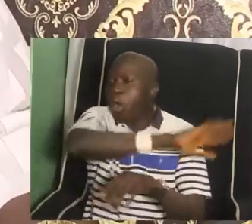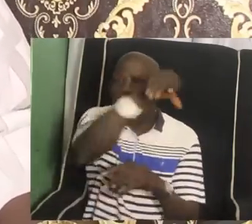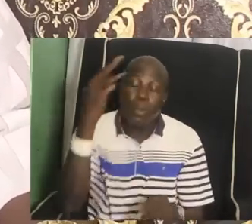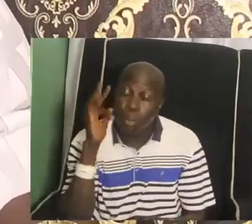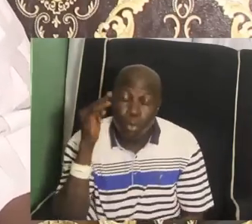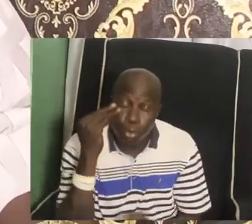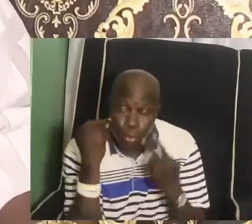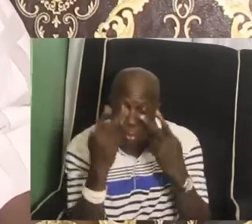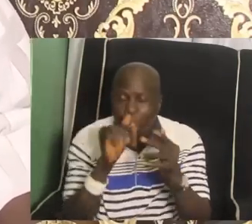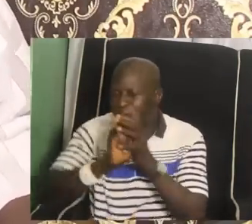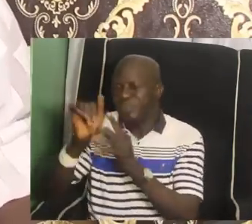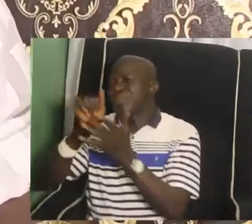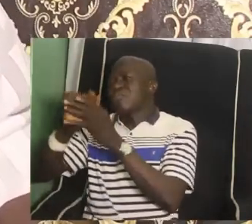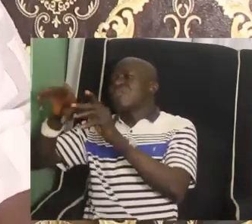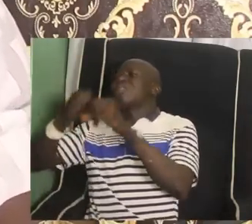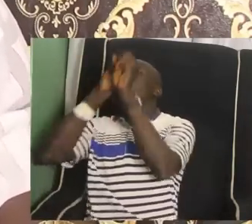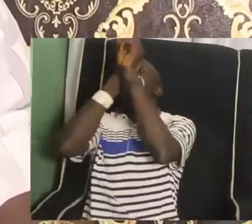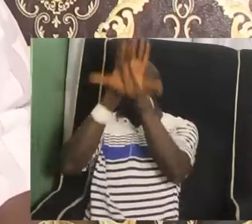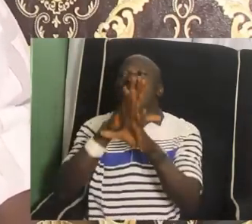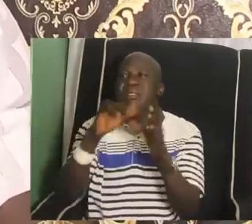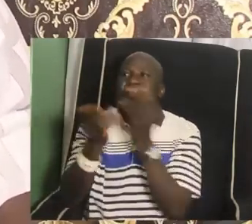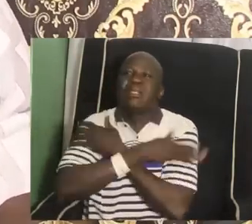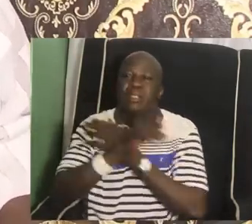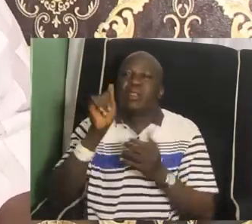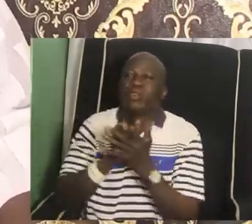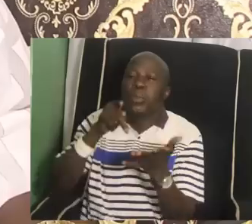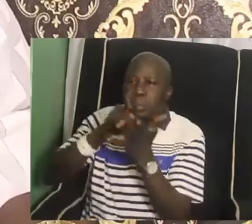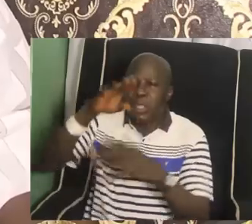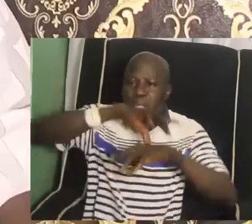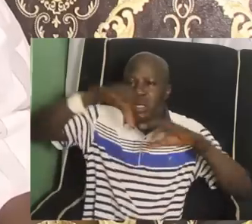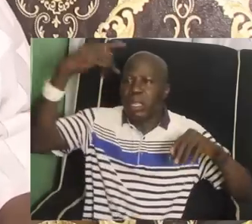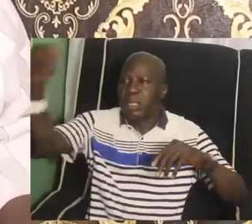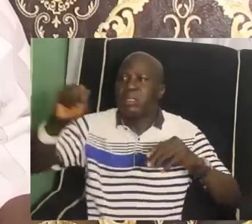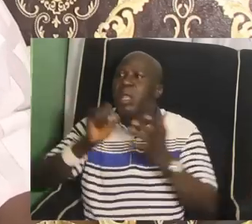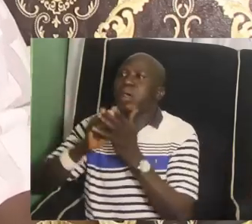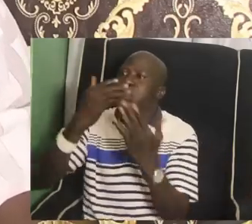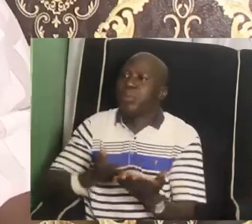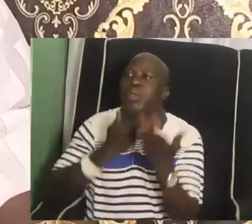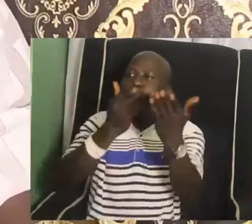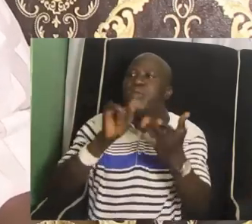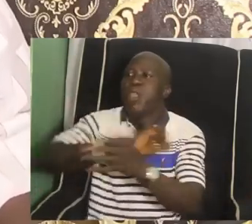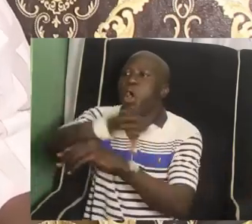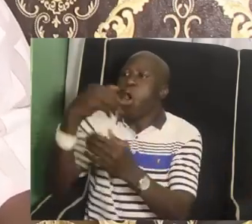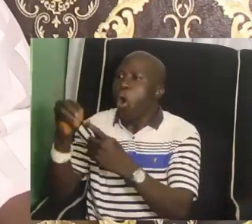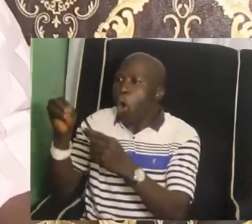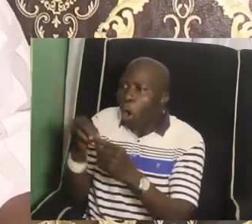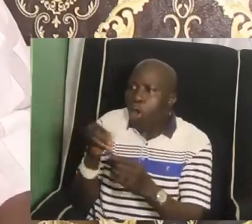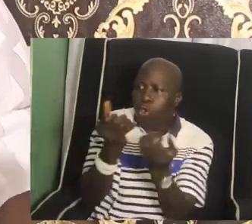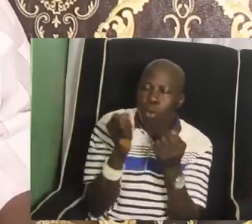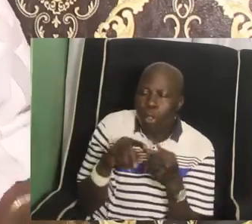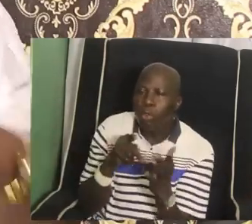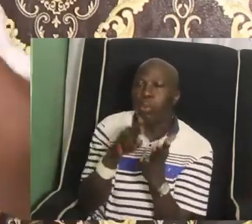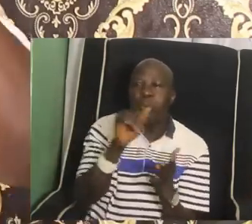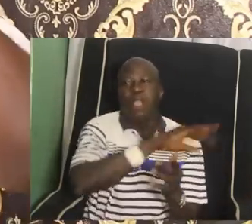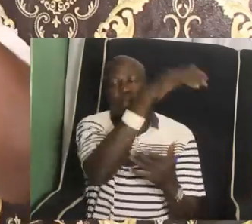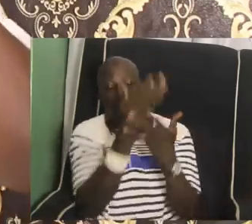God bless you. God bless you. God bless you. God bless you. God bless you. God bless you. God bless you. God bless you. God bless you. God